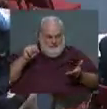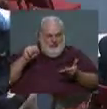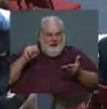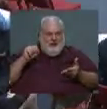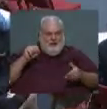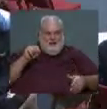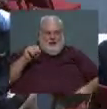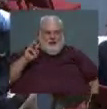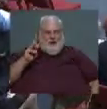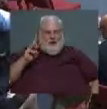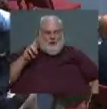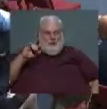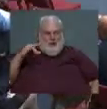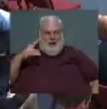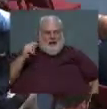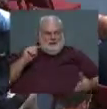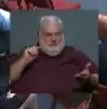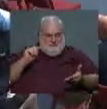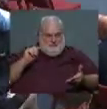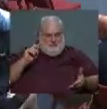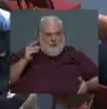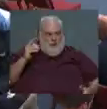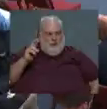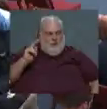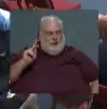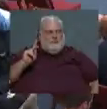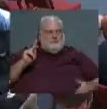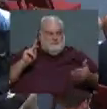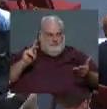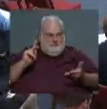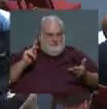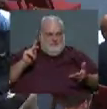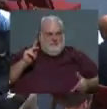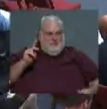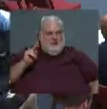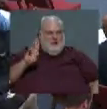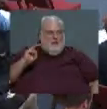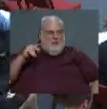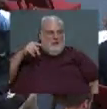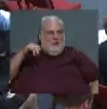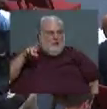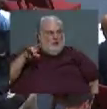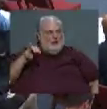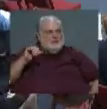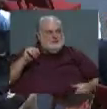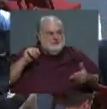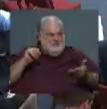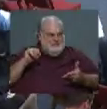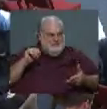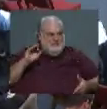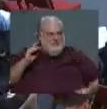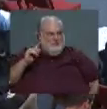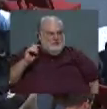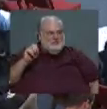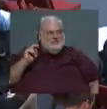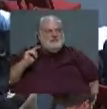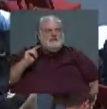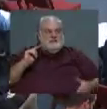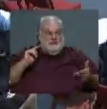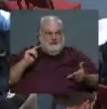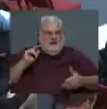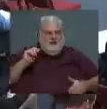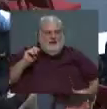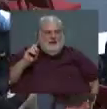here. Director Wright, here. Director Wyrick, here. Director Computeris, Director Fortson, here.